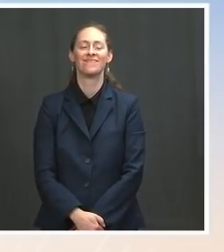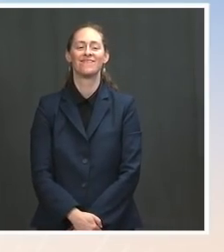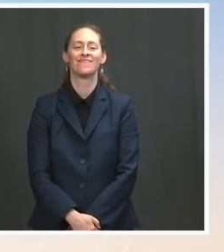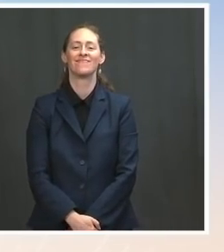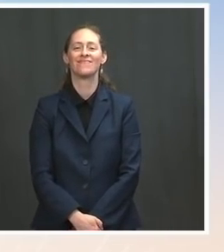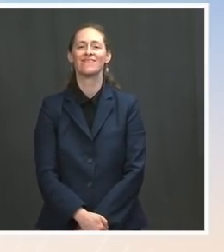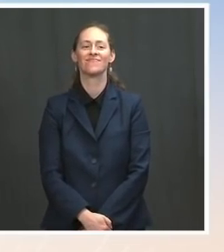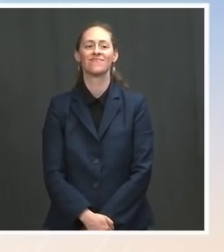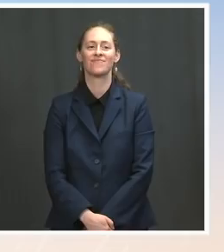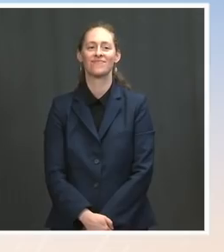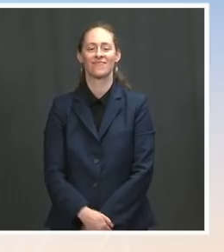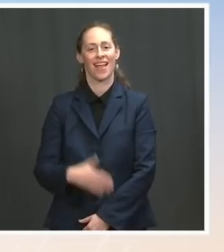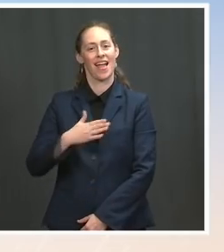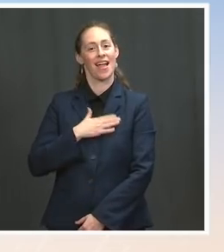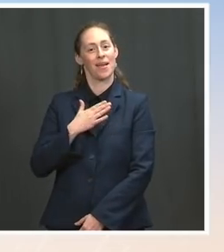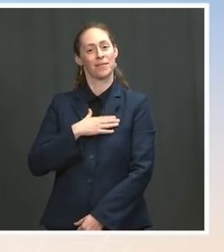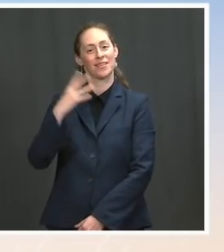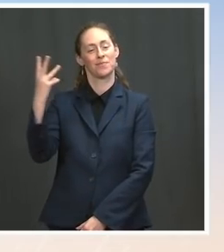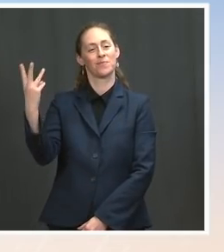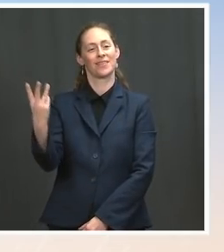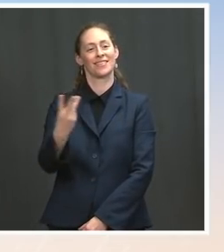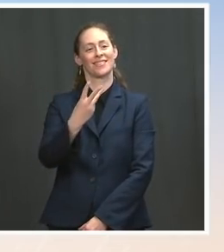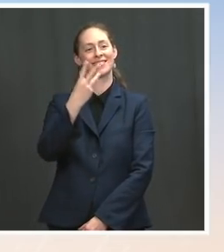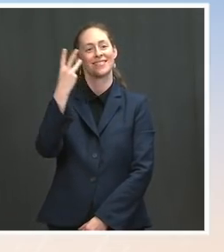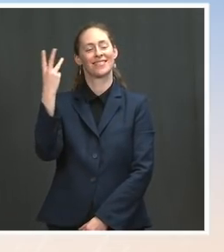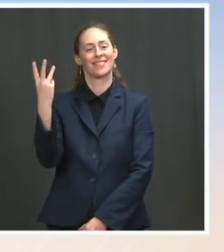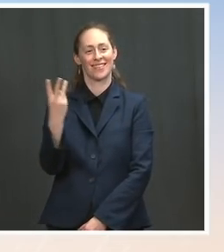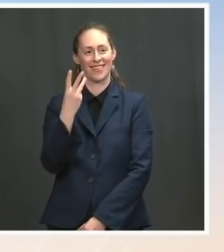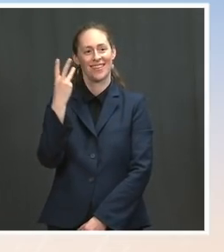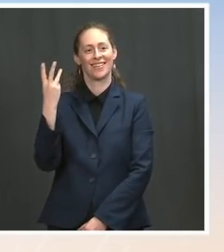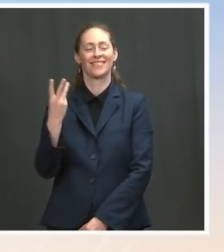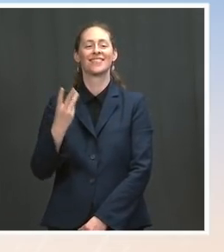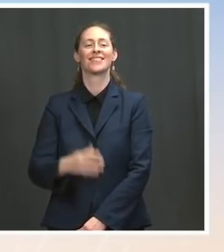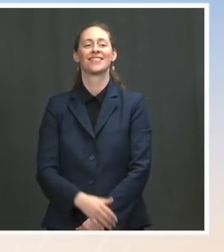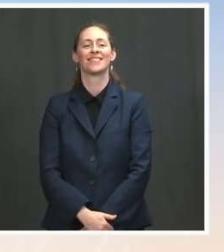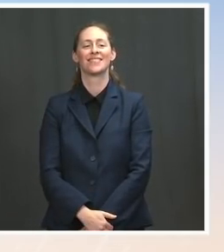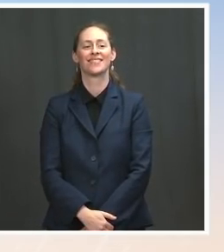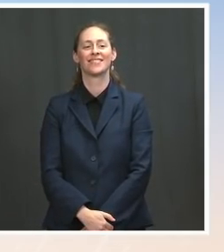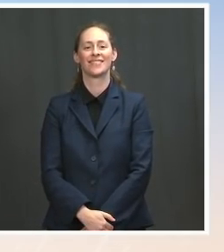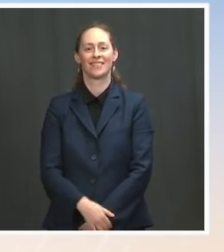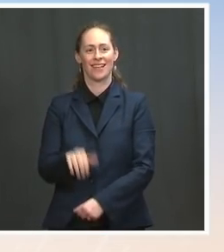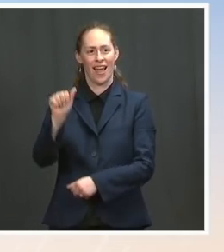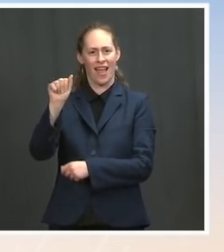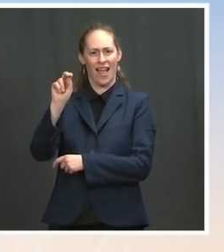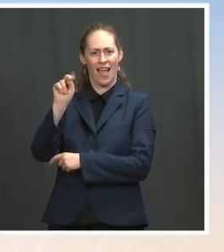Happy Wednesday. Don't be distracted by Andrew's fabulous seersucker suit over here.